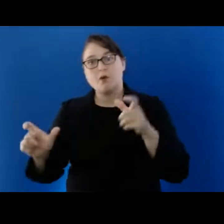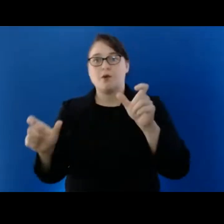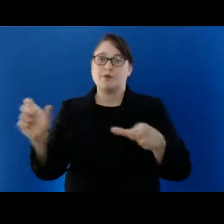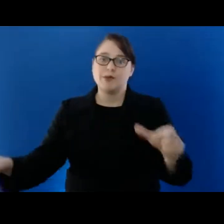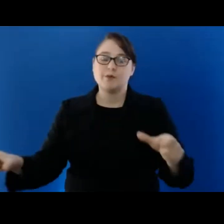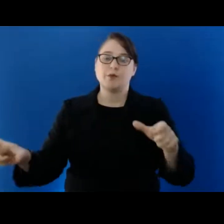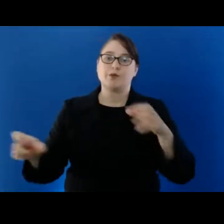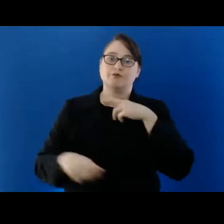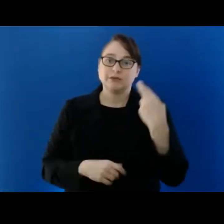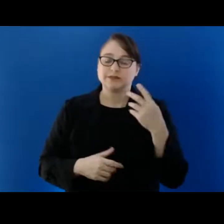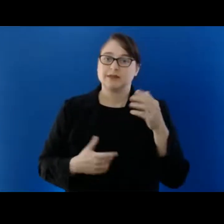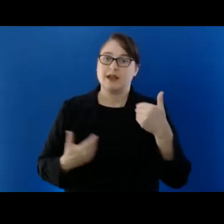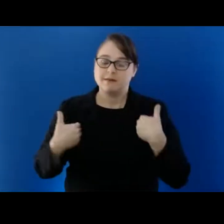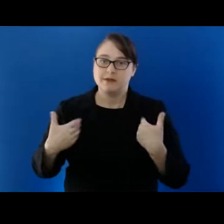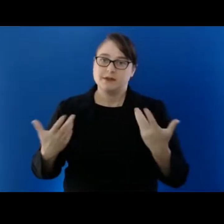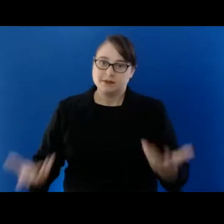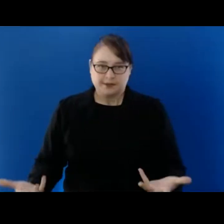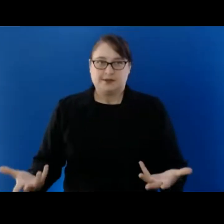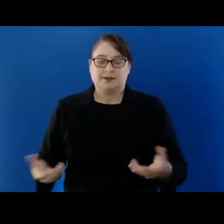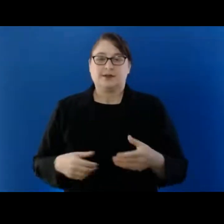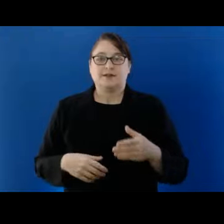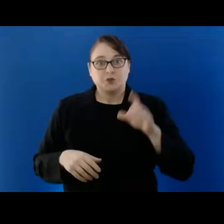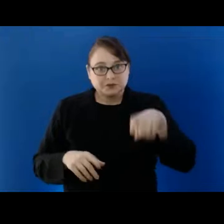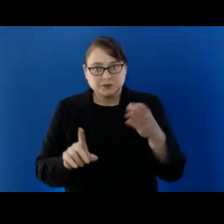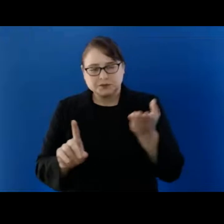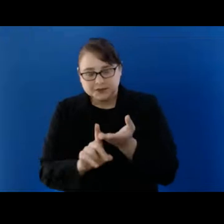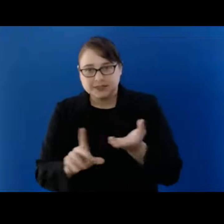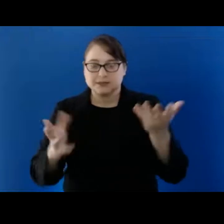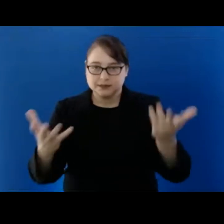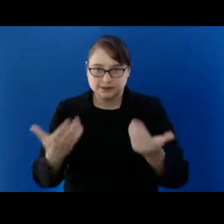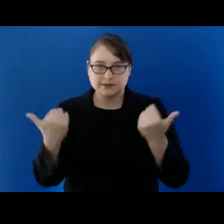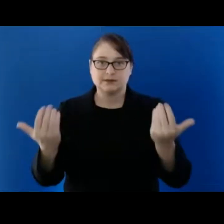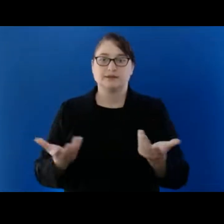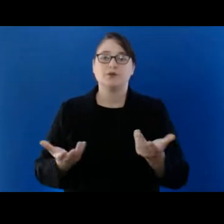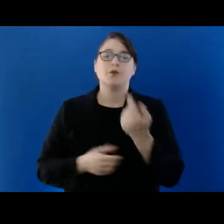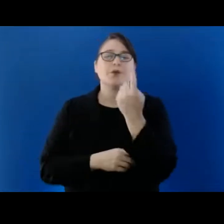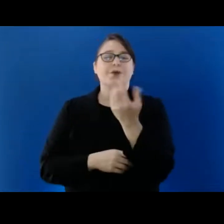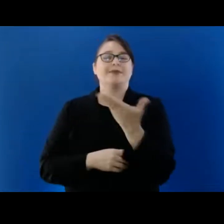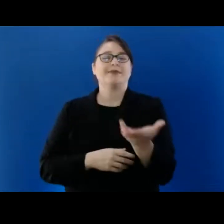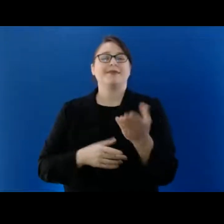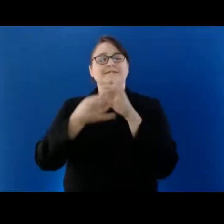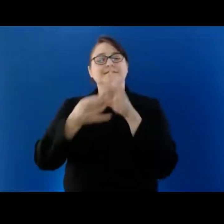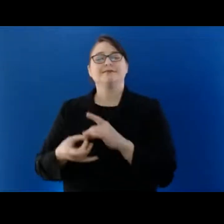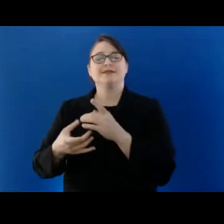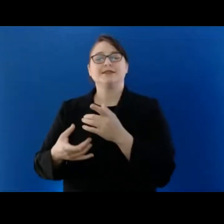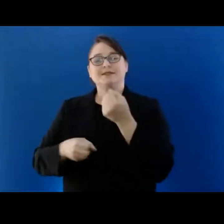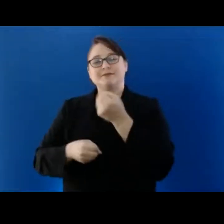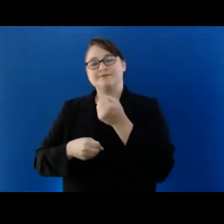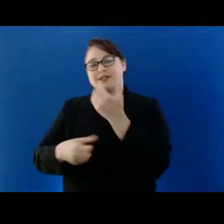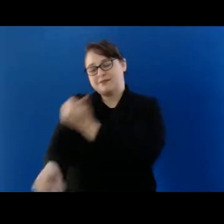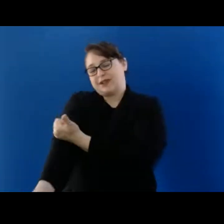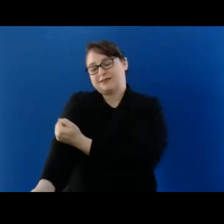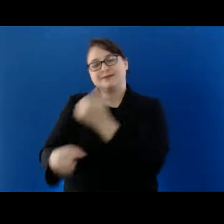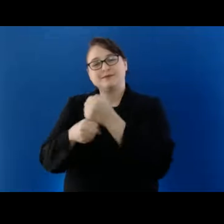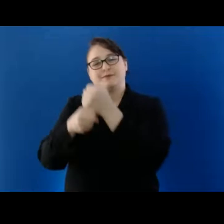at risk. And so one of the things about the vaccine ambassador program, it gave us that connection to people so